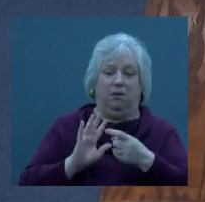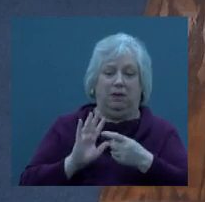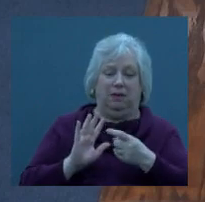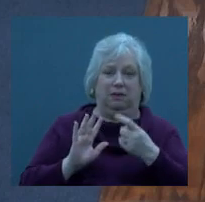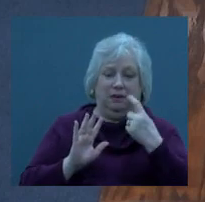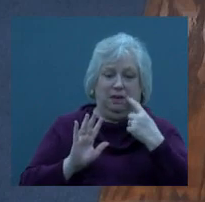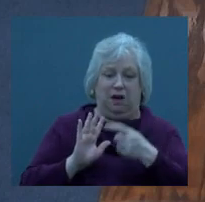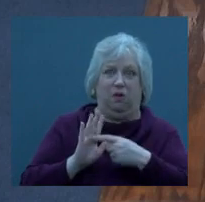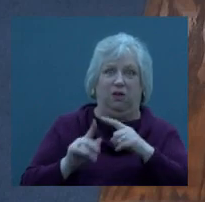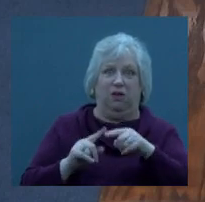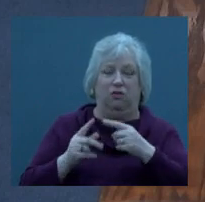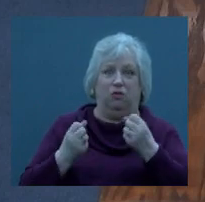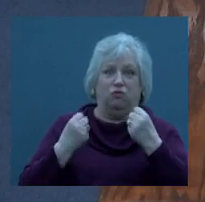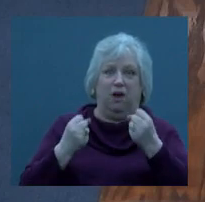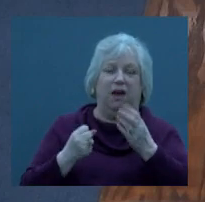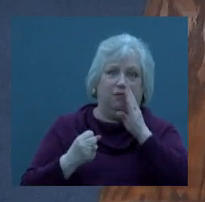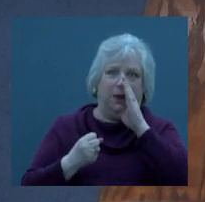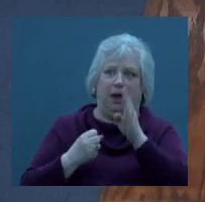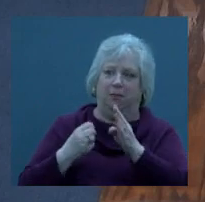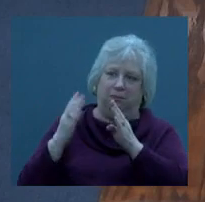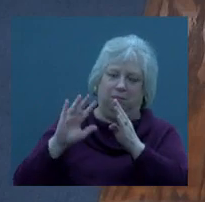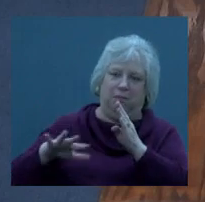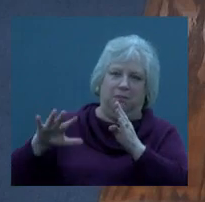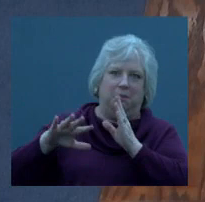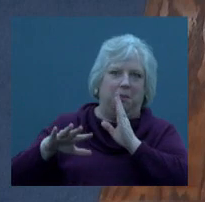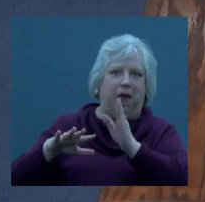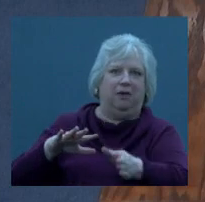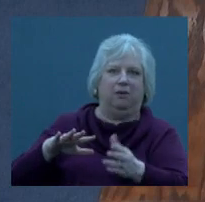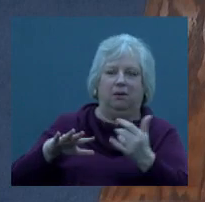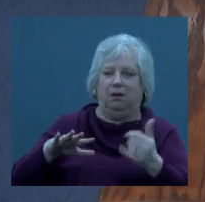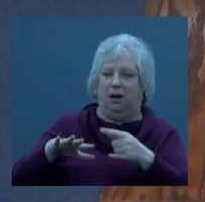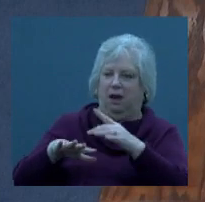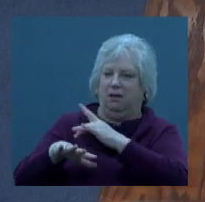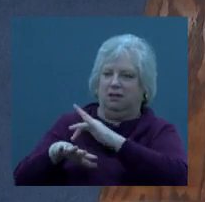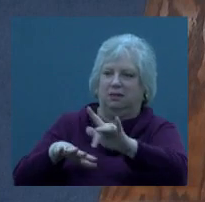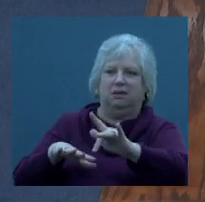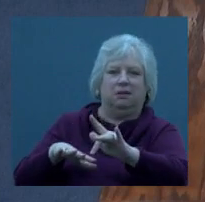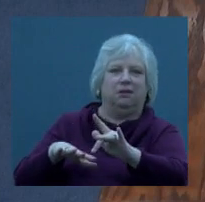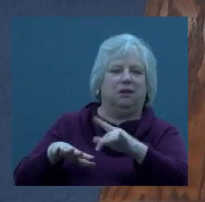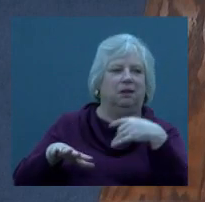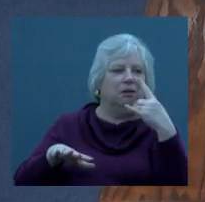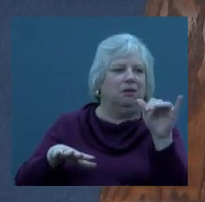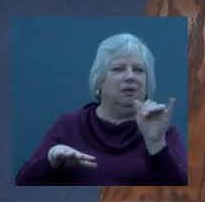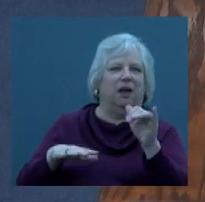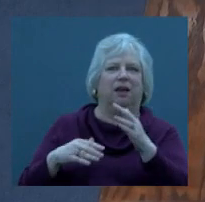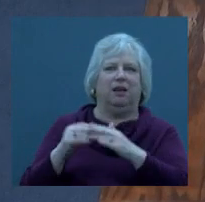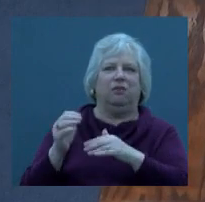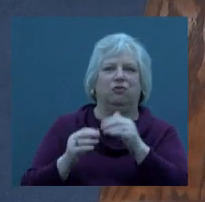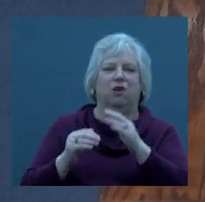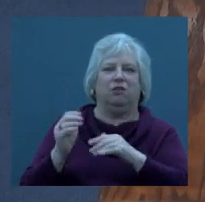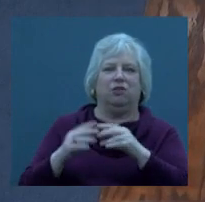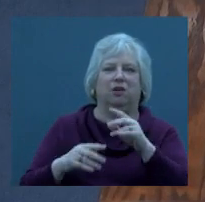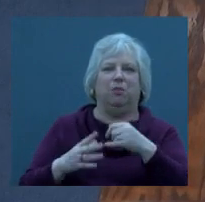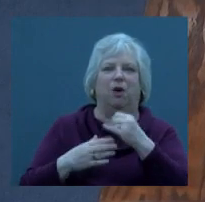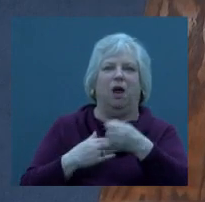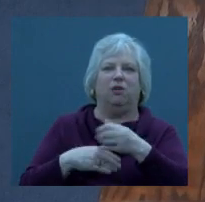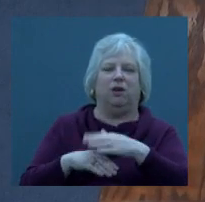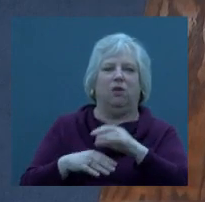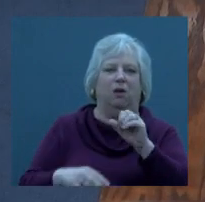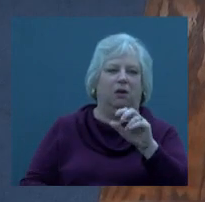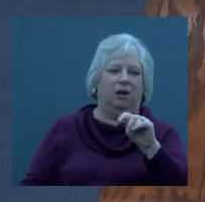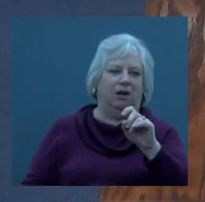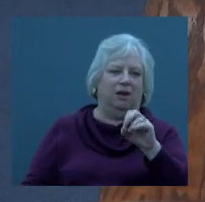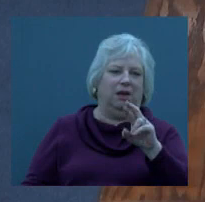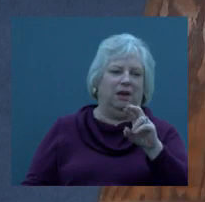property, which it looks to us like it's a construction project on steroids that's been